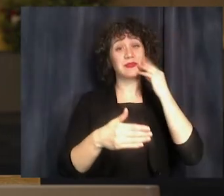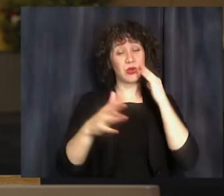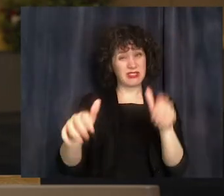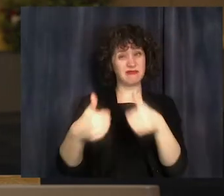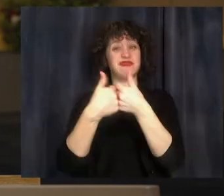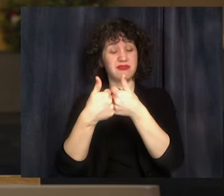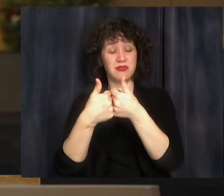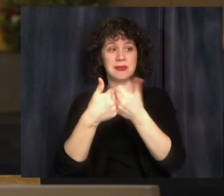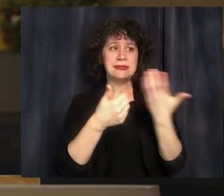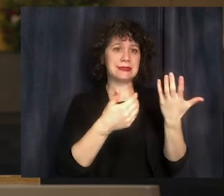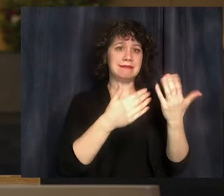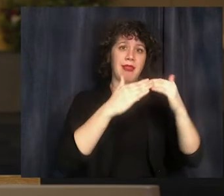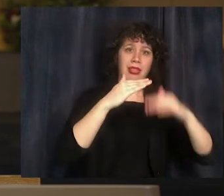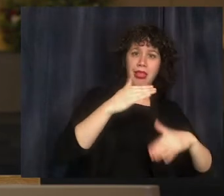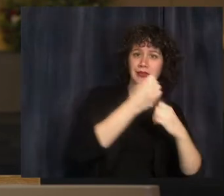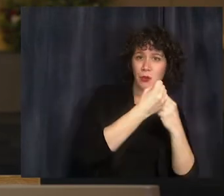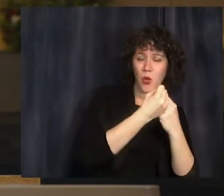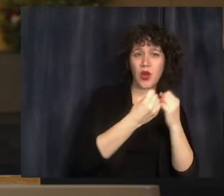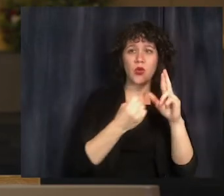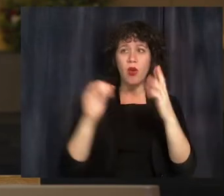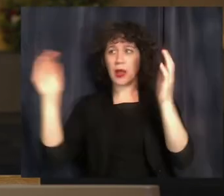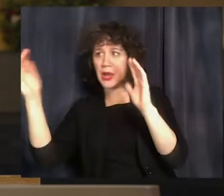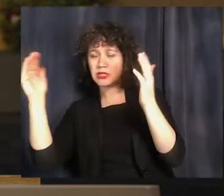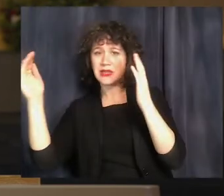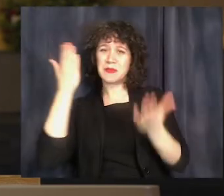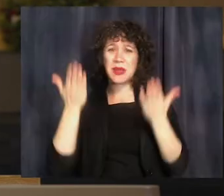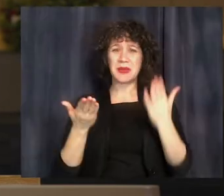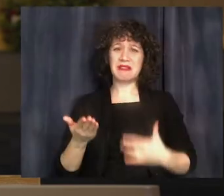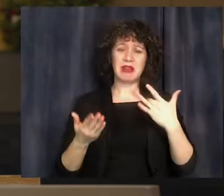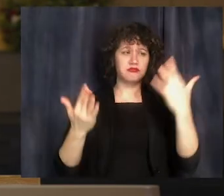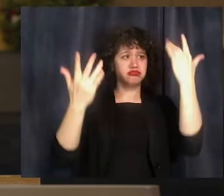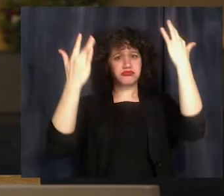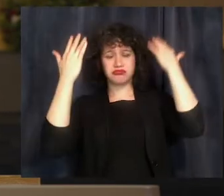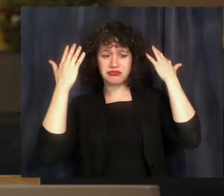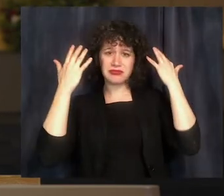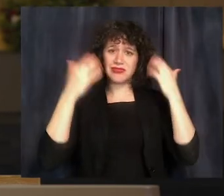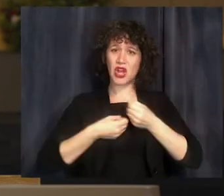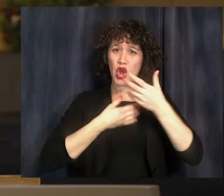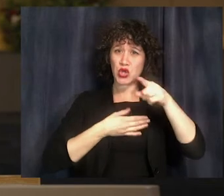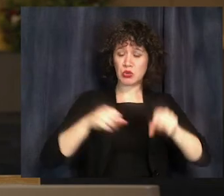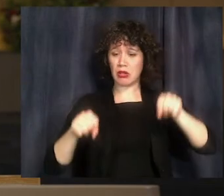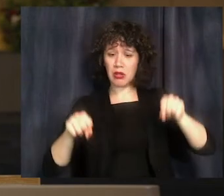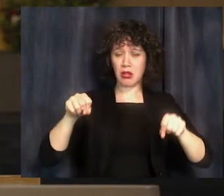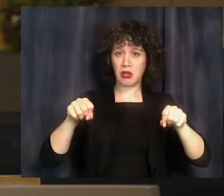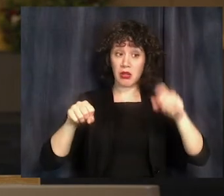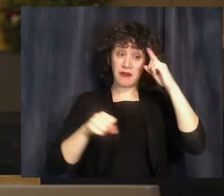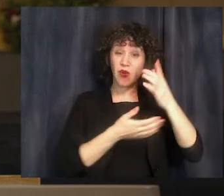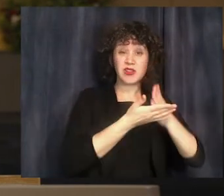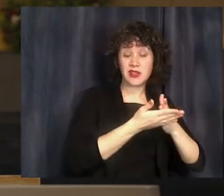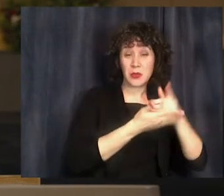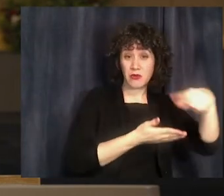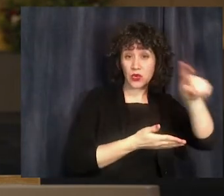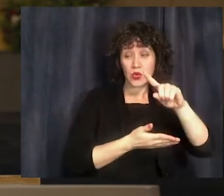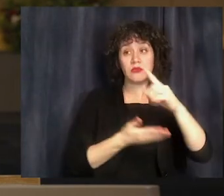the constant comparisons, they may flood your emotions all at once and cause you to reconsider your choices. For some of you, there are people in your